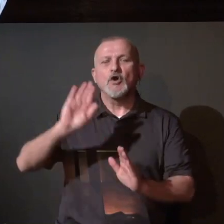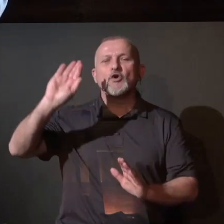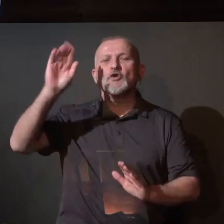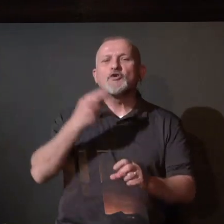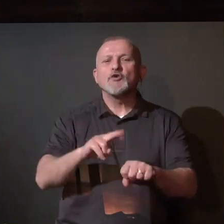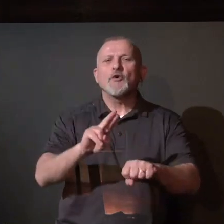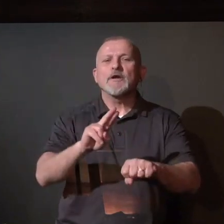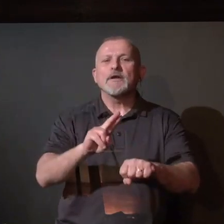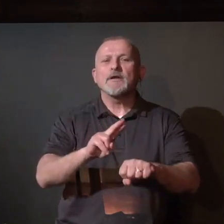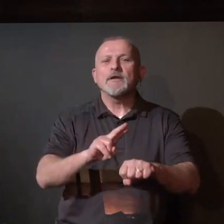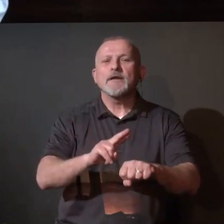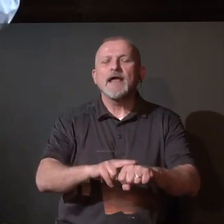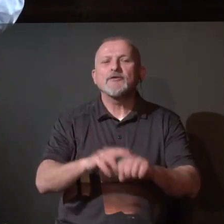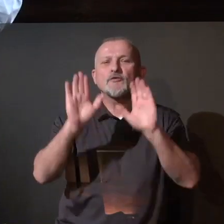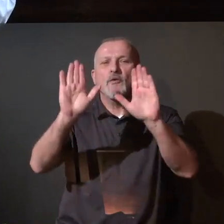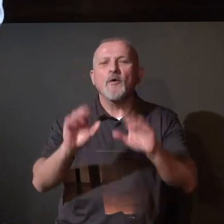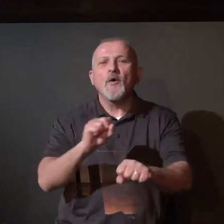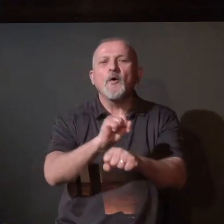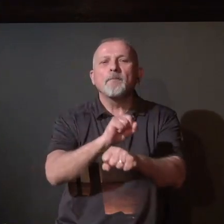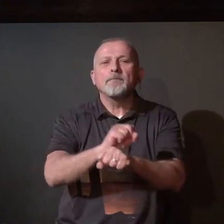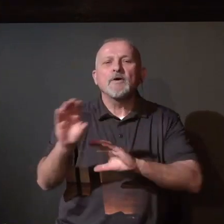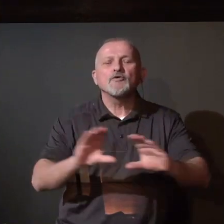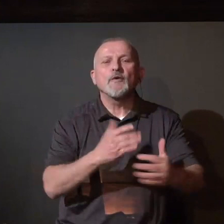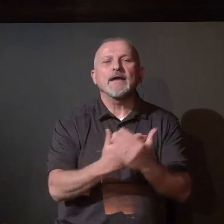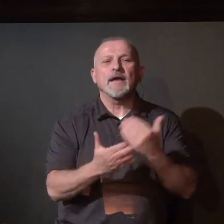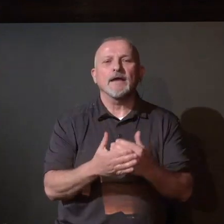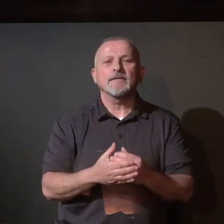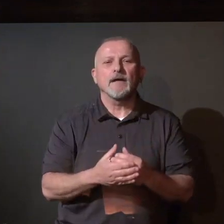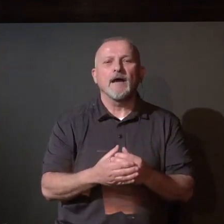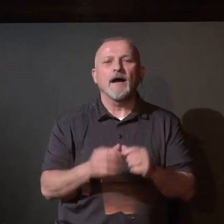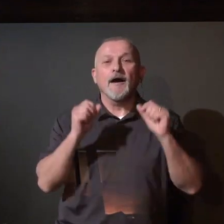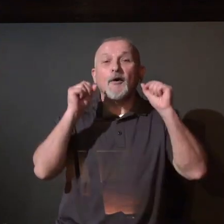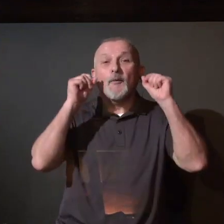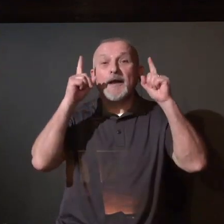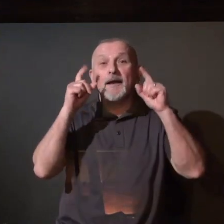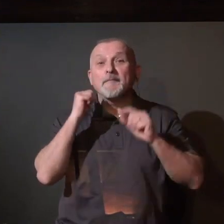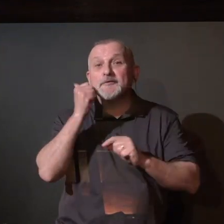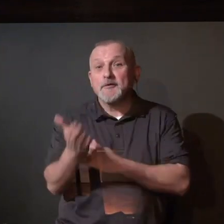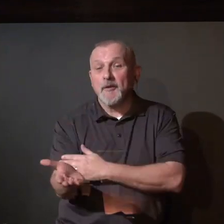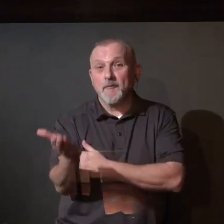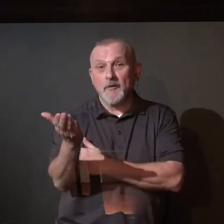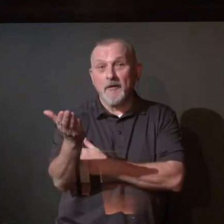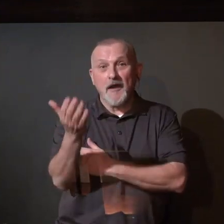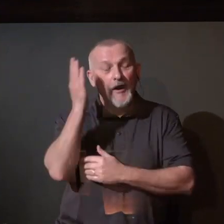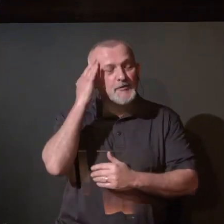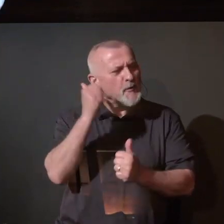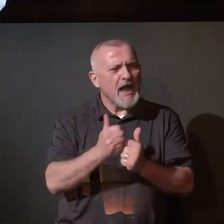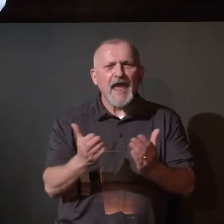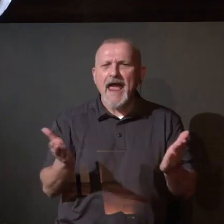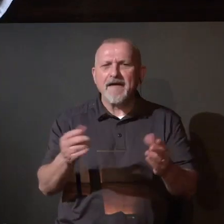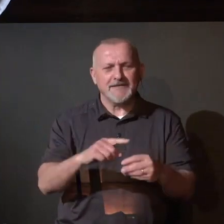natural hand of miracles that when I wake up in the morning, I'll just know everything about cars. You know what? You